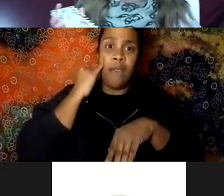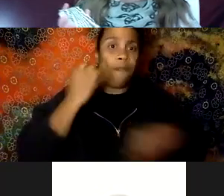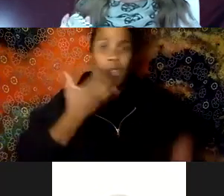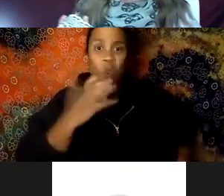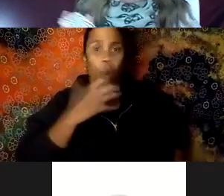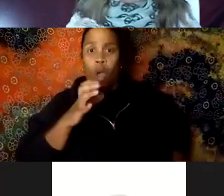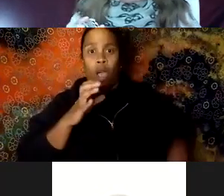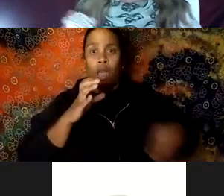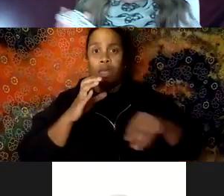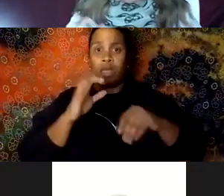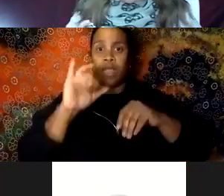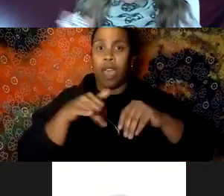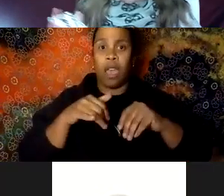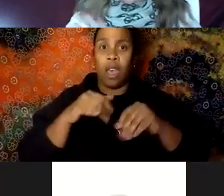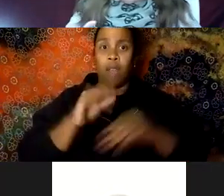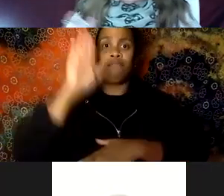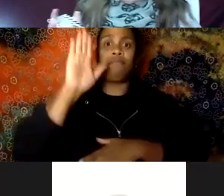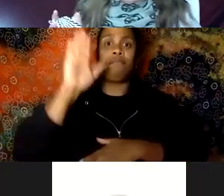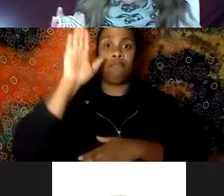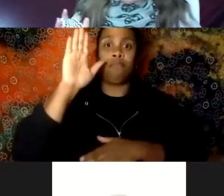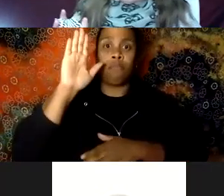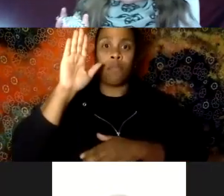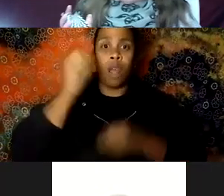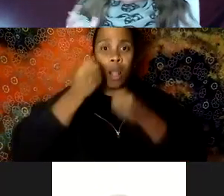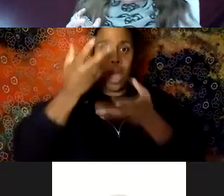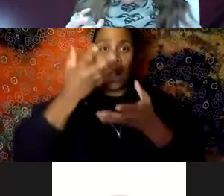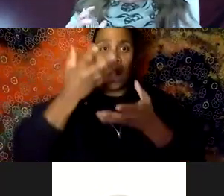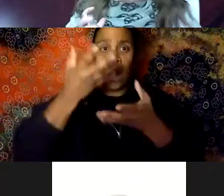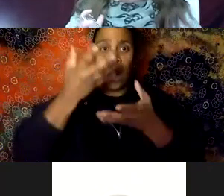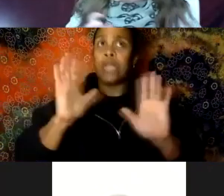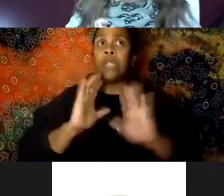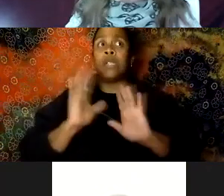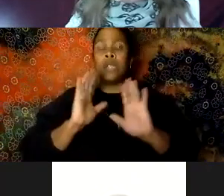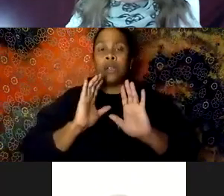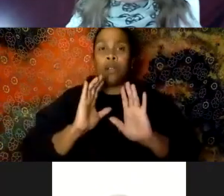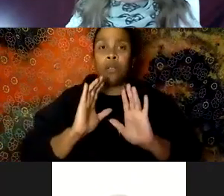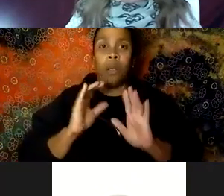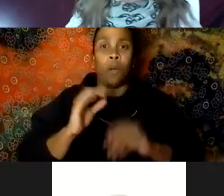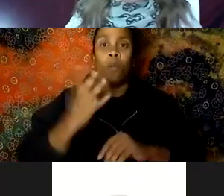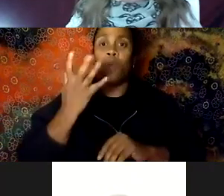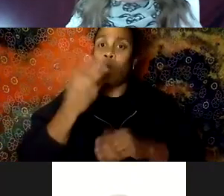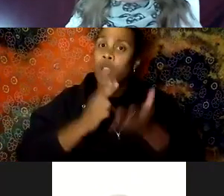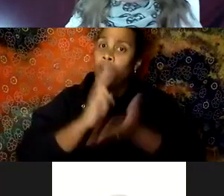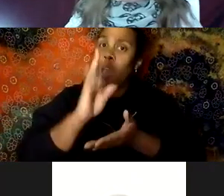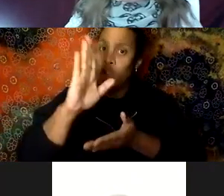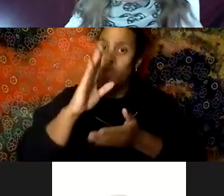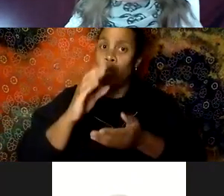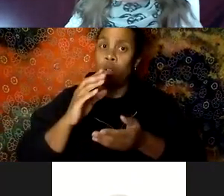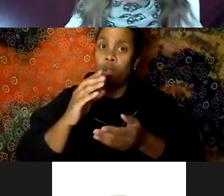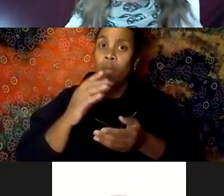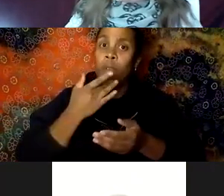around, write in the chat. We want to honor you. So please, if we're sharing in any way that's not what you want, please let us know. And